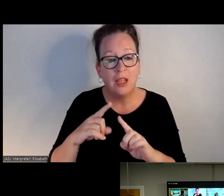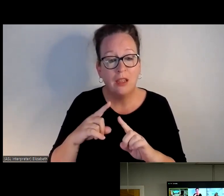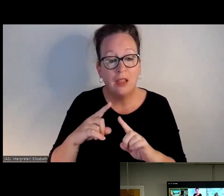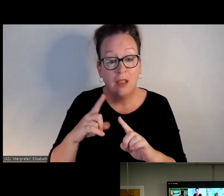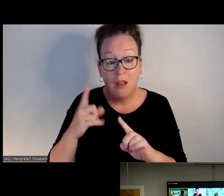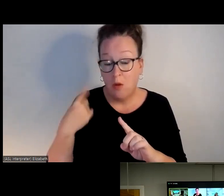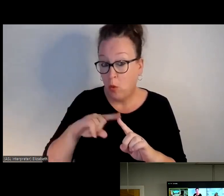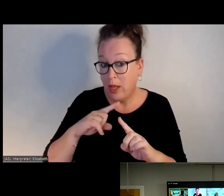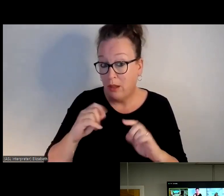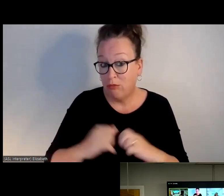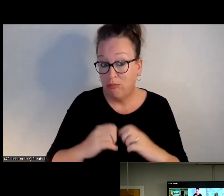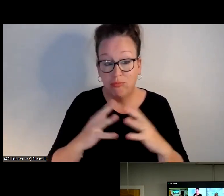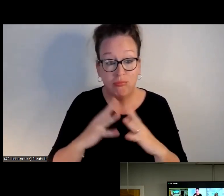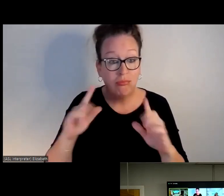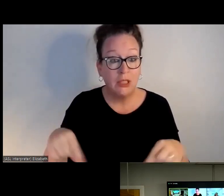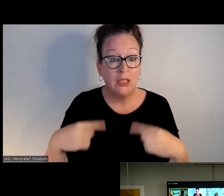Council.